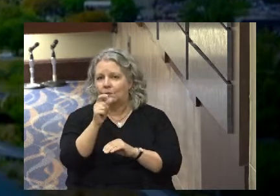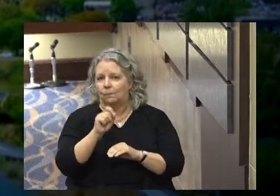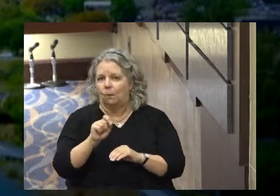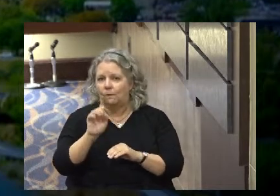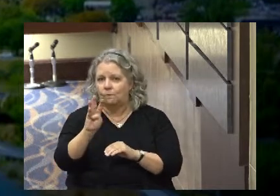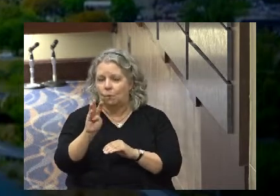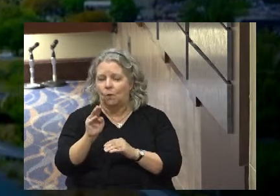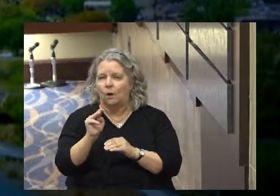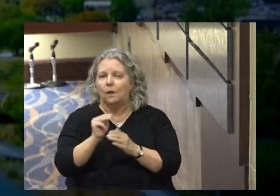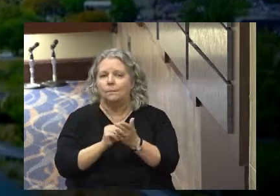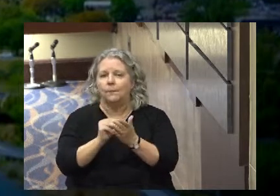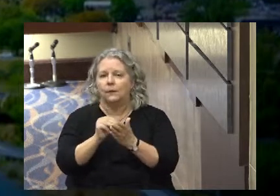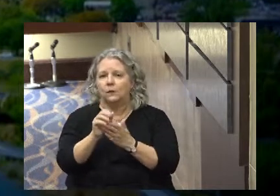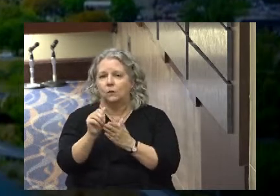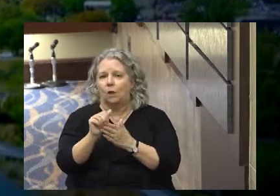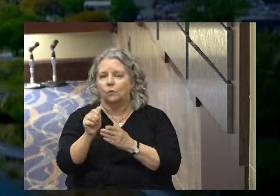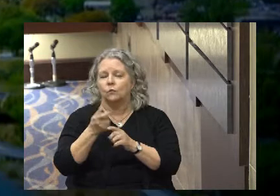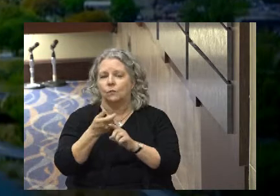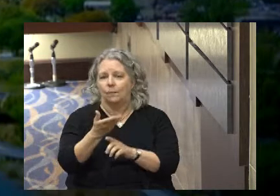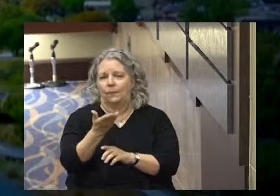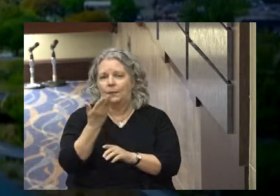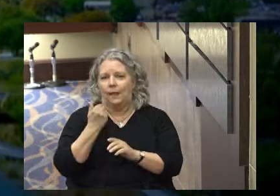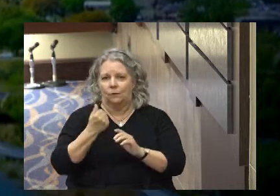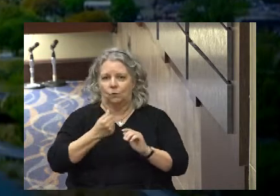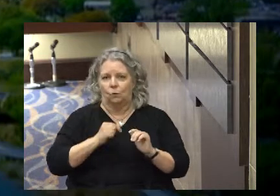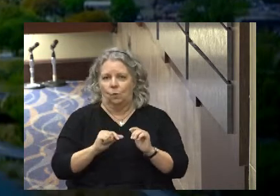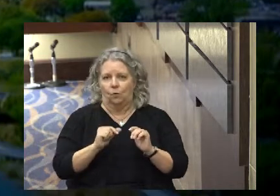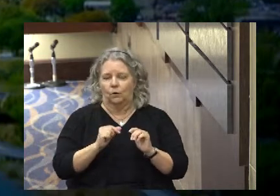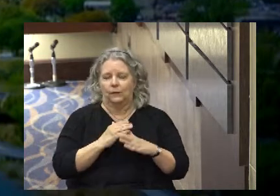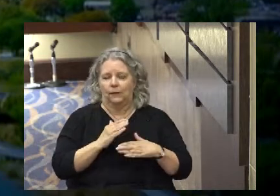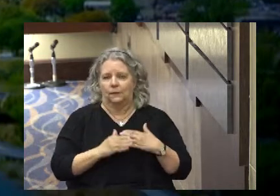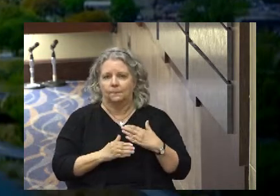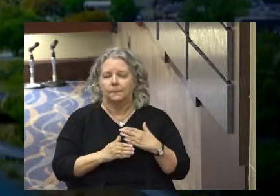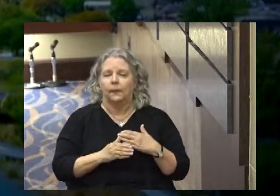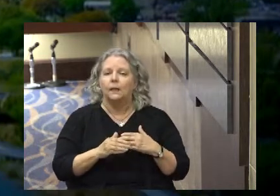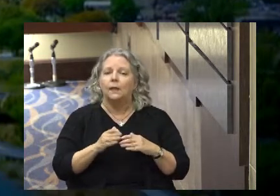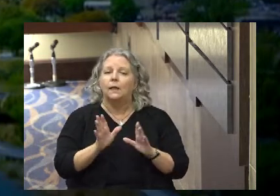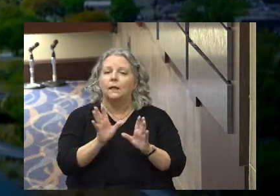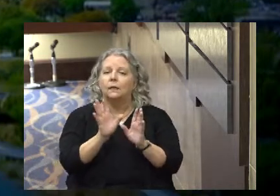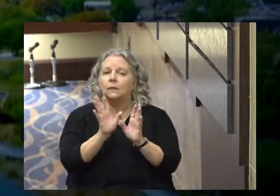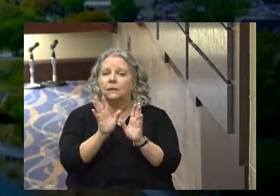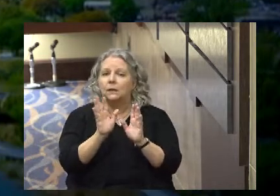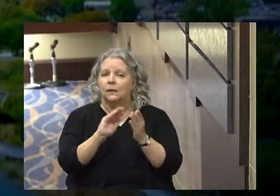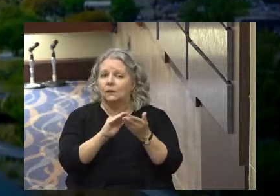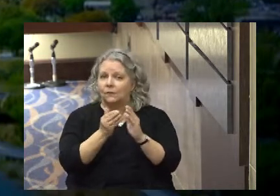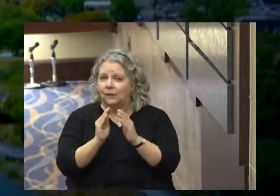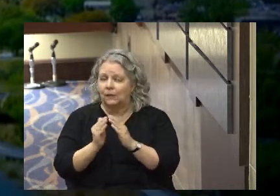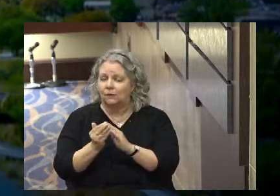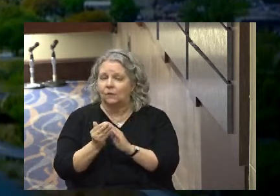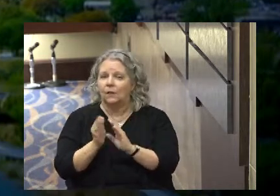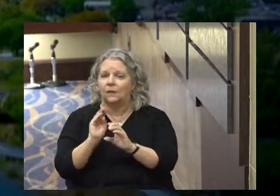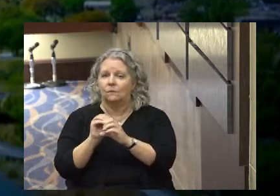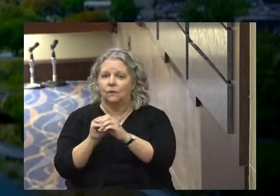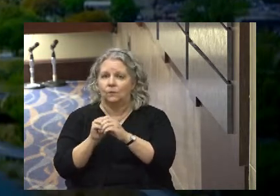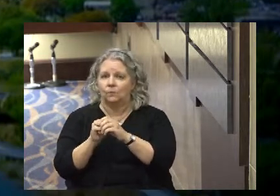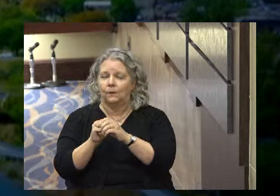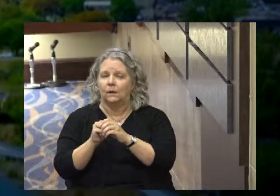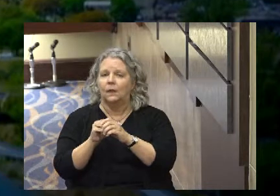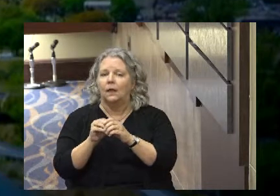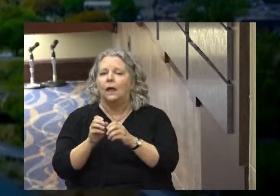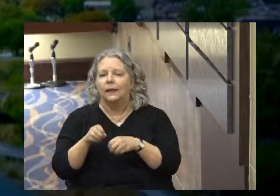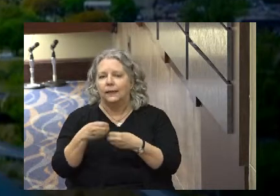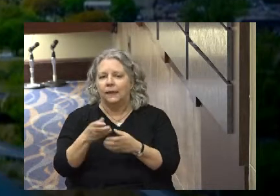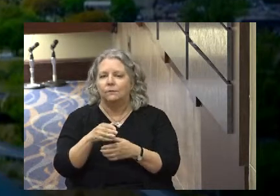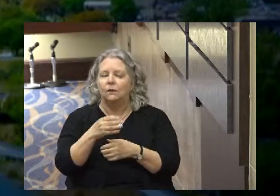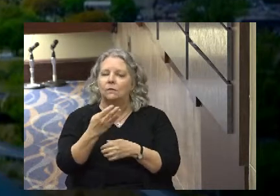from the value reported at the end of the last quarter. The city's investment portfolio for the quarter yielded